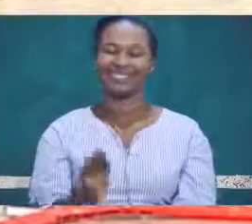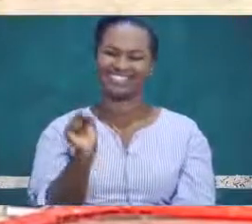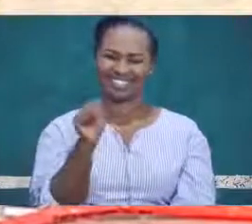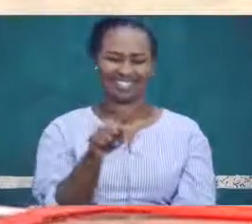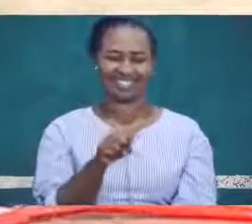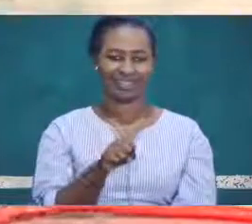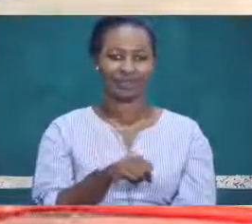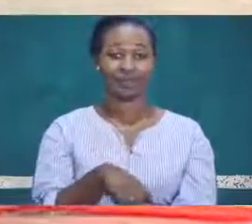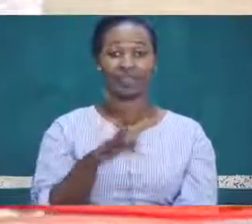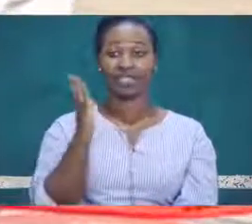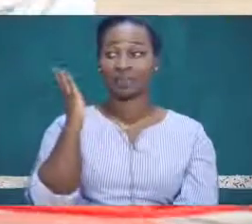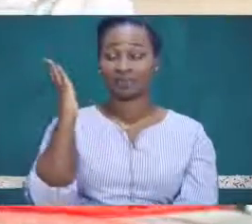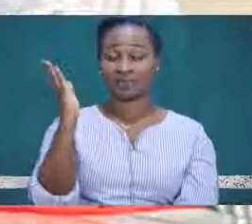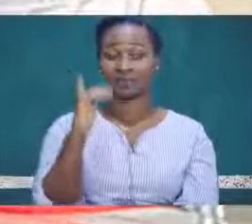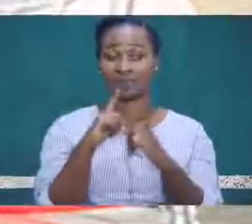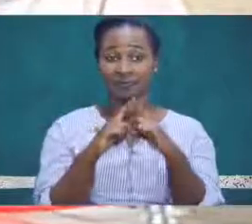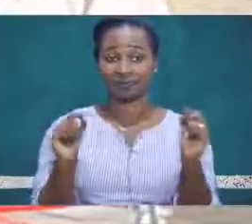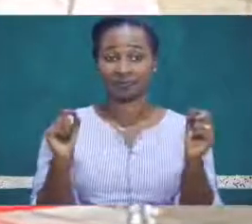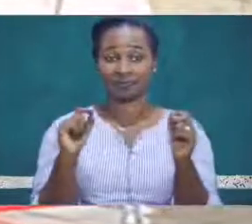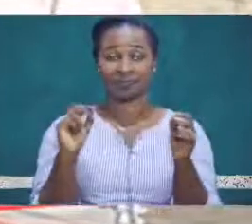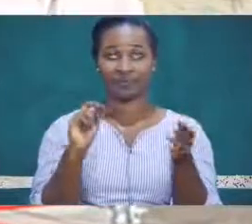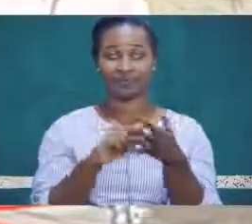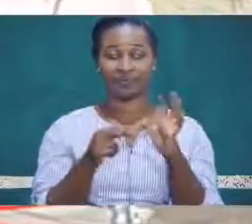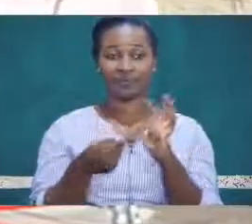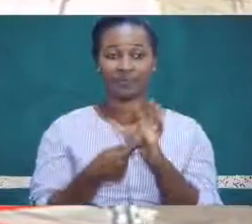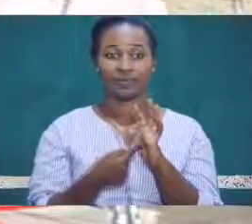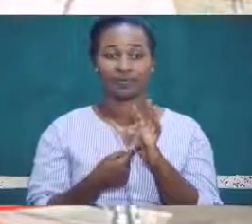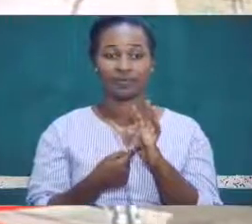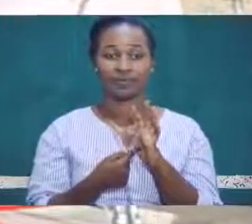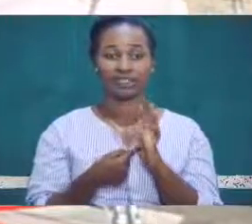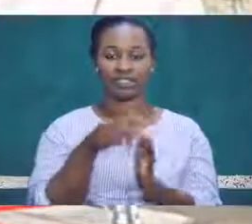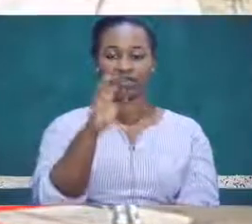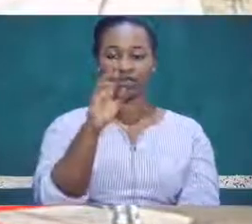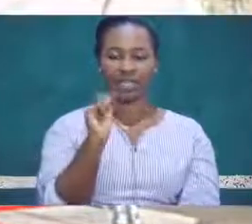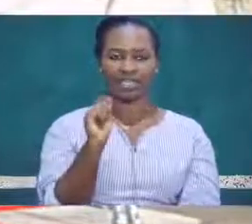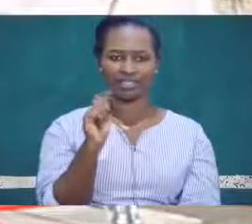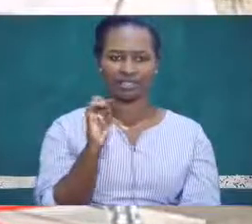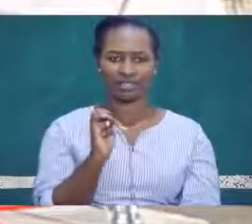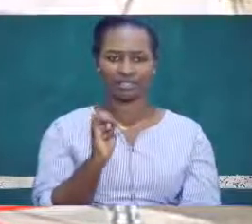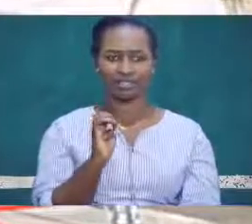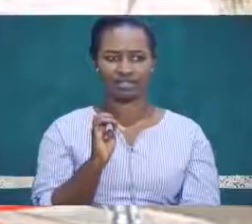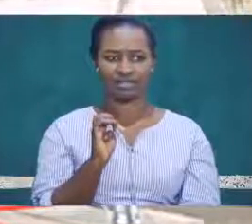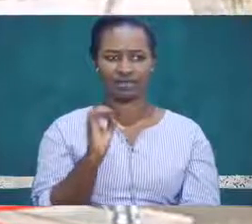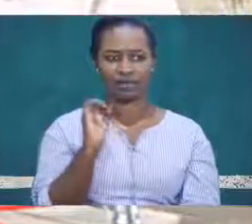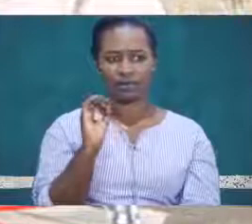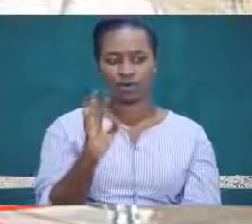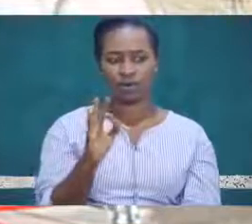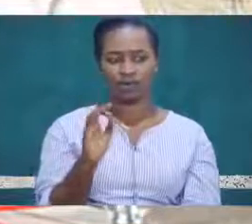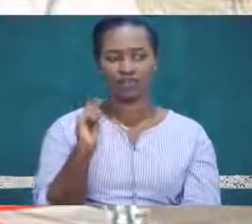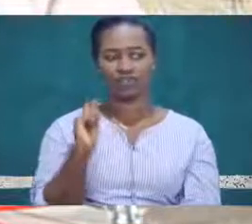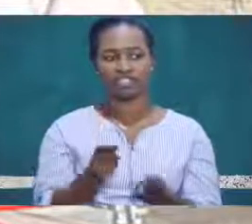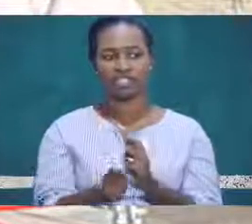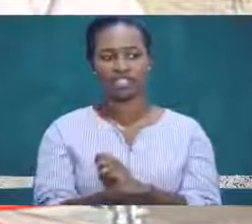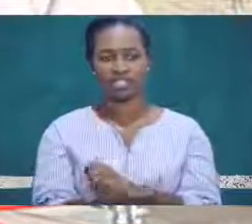Yes, acceleration is the rate of